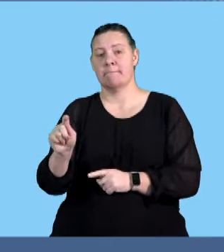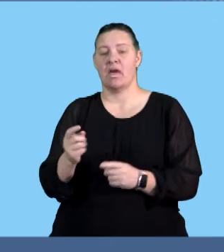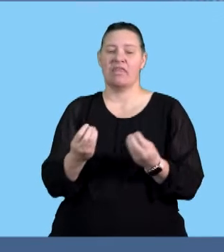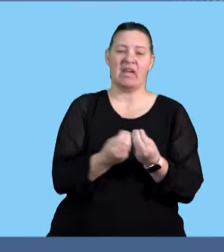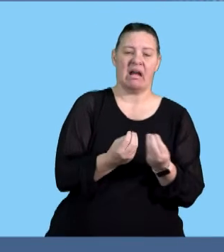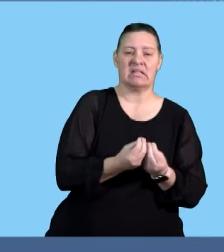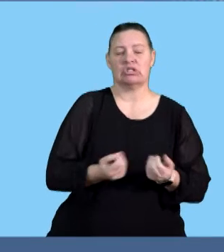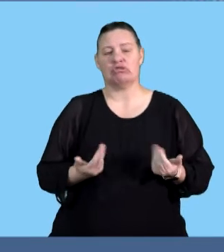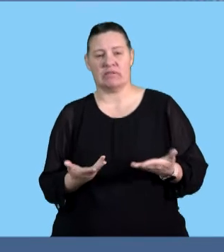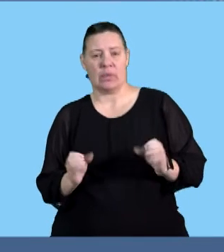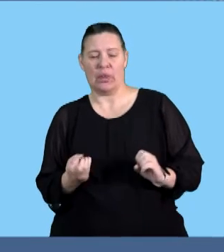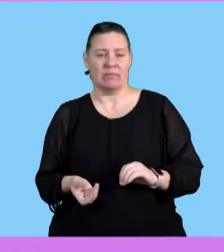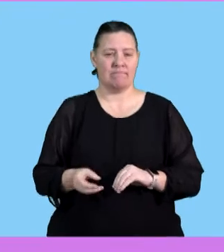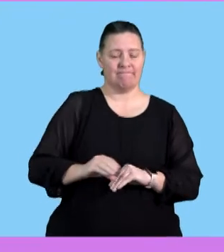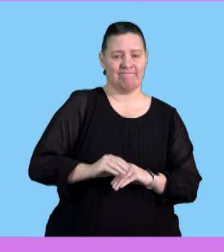and services.